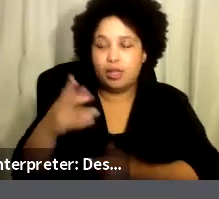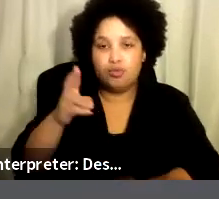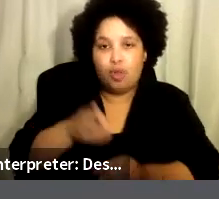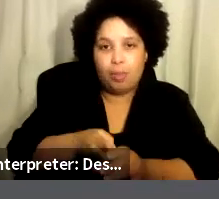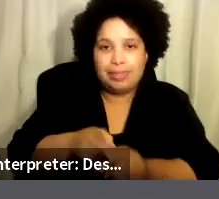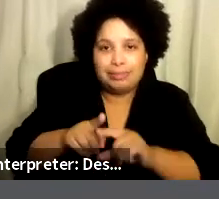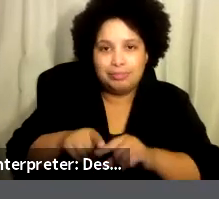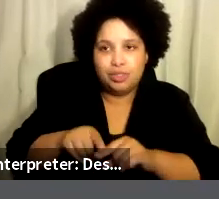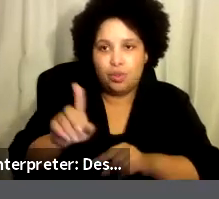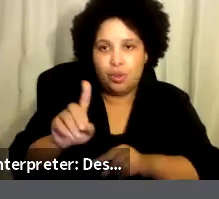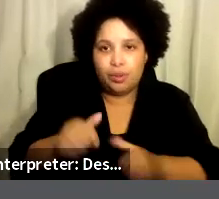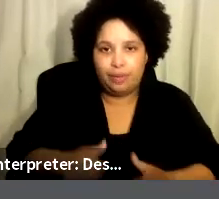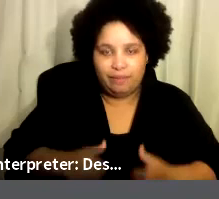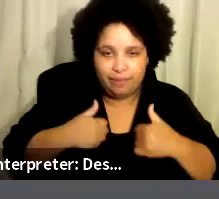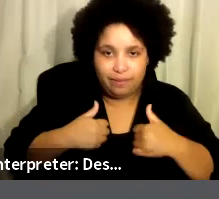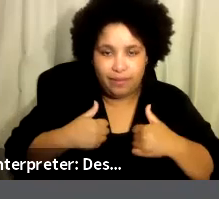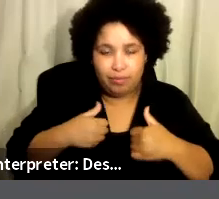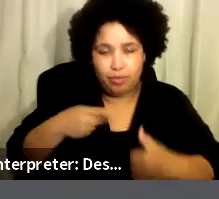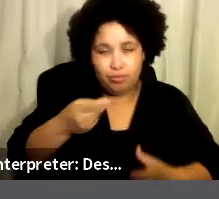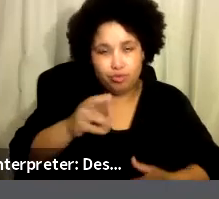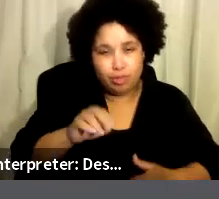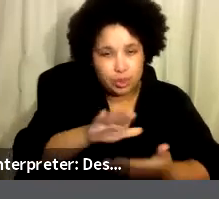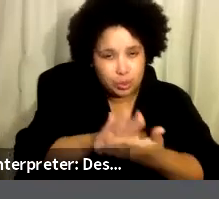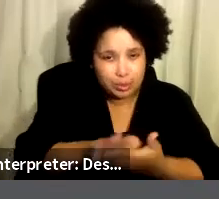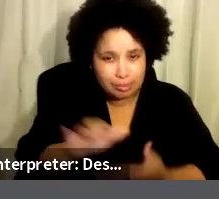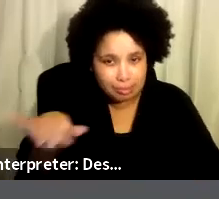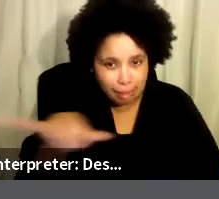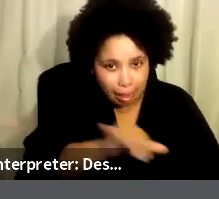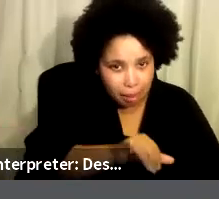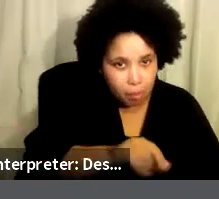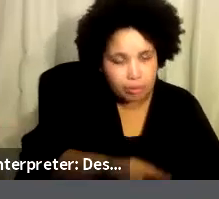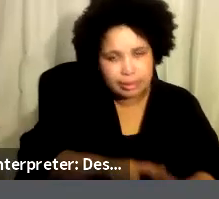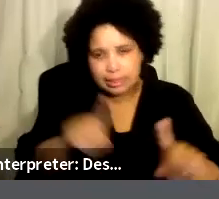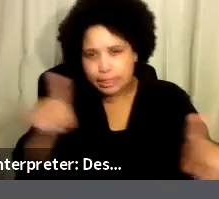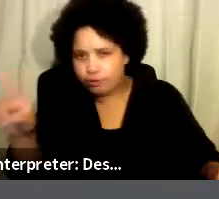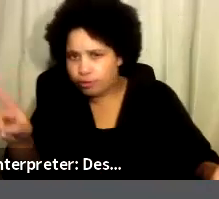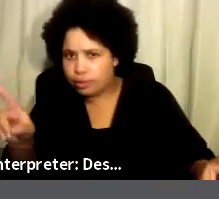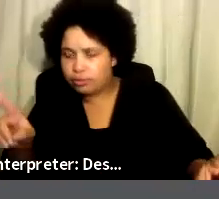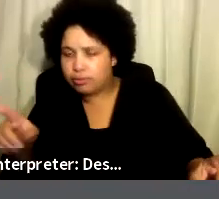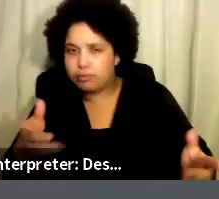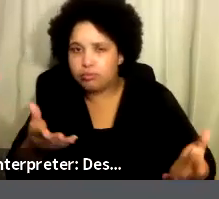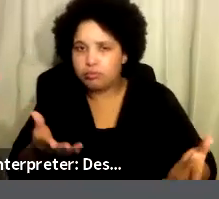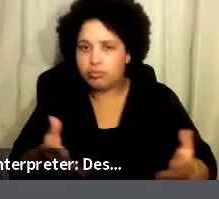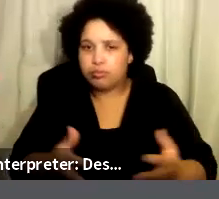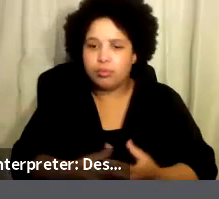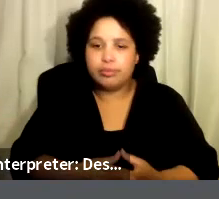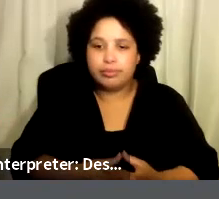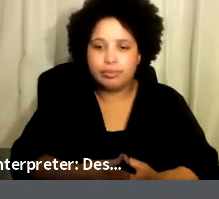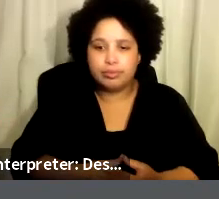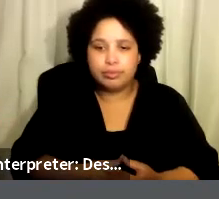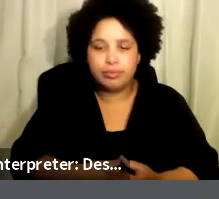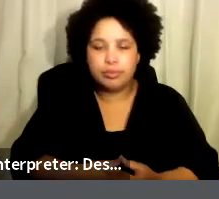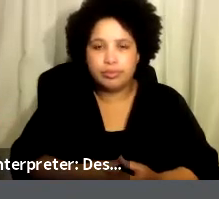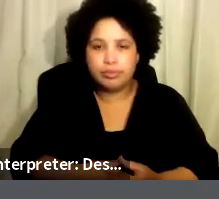similar requirements, or how does preschool differs from TK to 12th grade enrollment when it comes to home address?